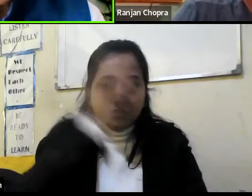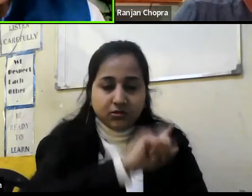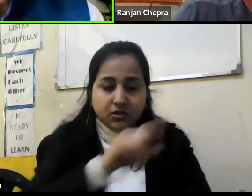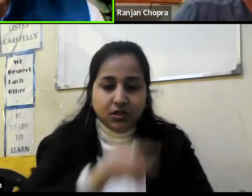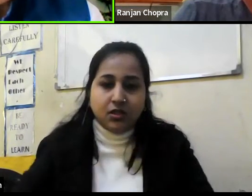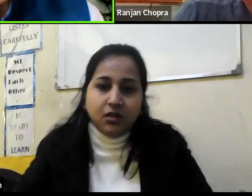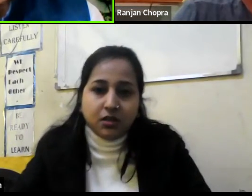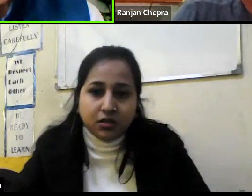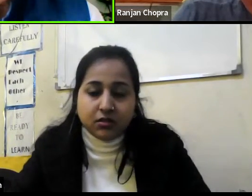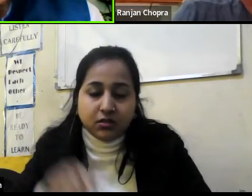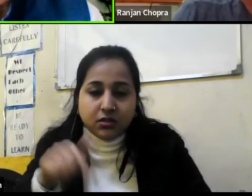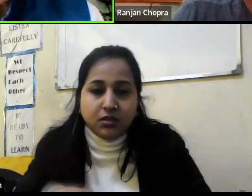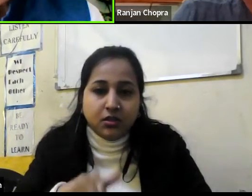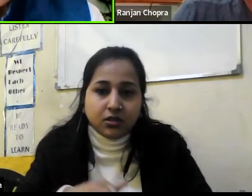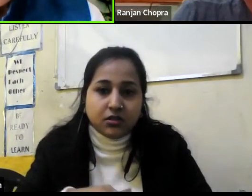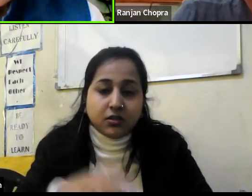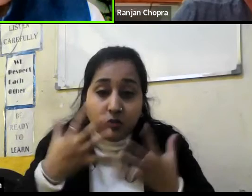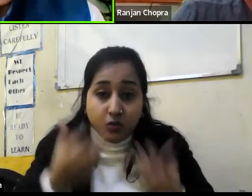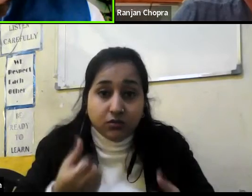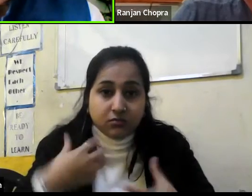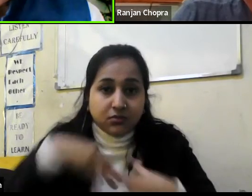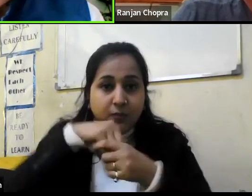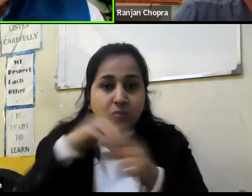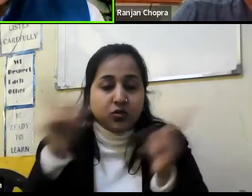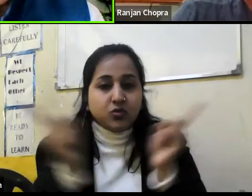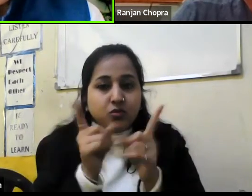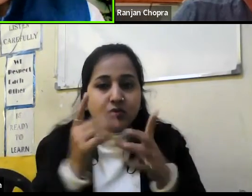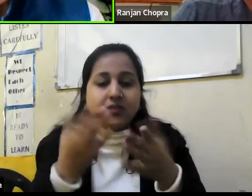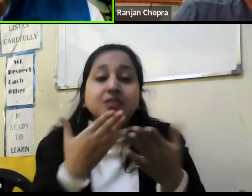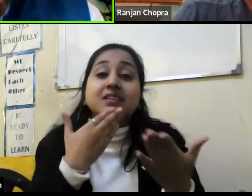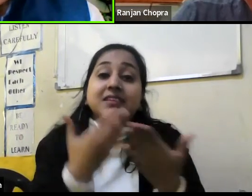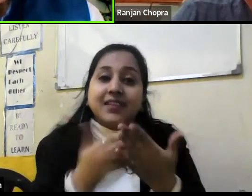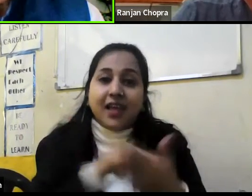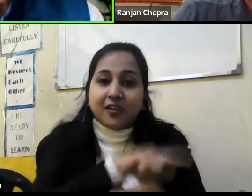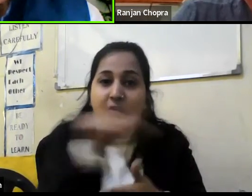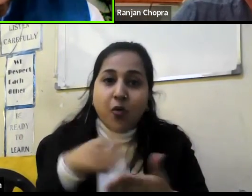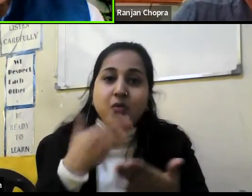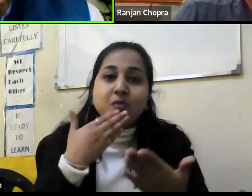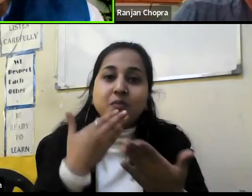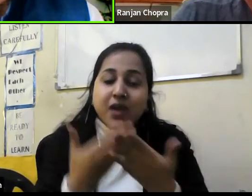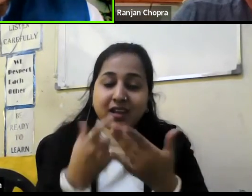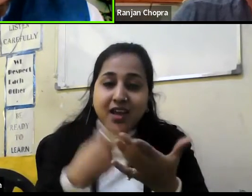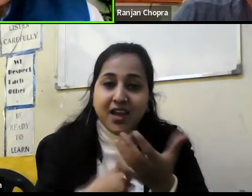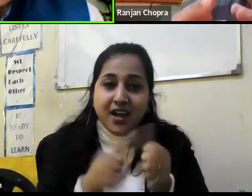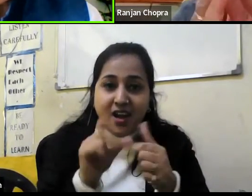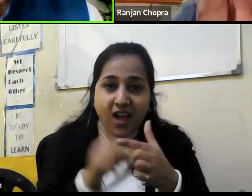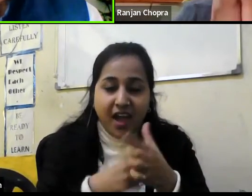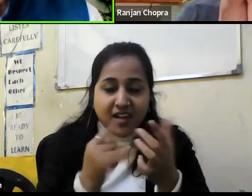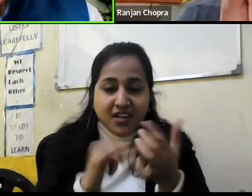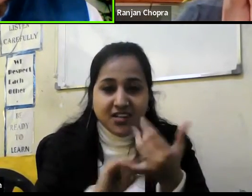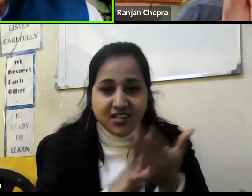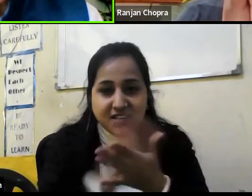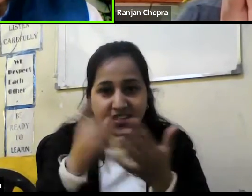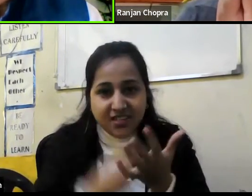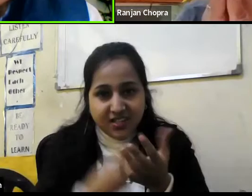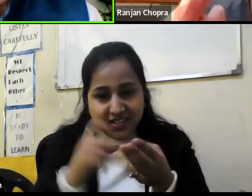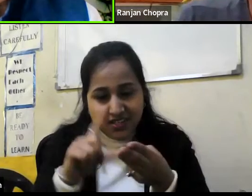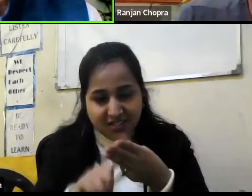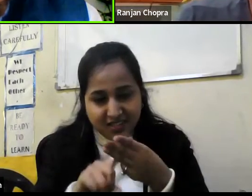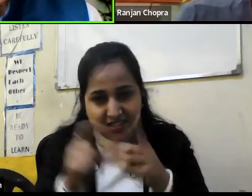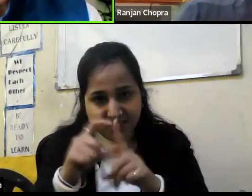that's, with this I would like to now conclude. I'd like to thank all my panelists, Shri, Diksha, Sharmeen,